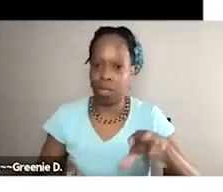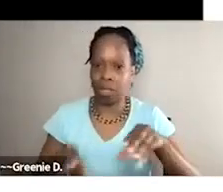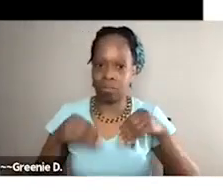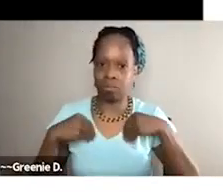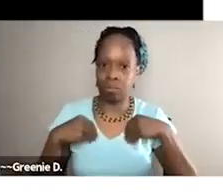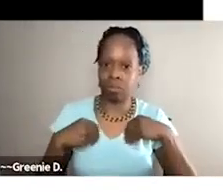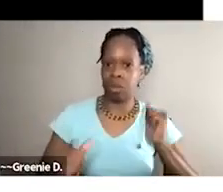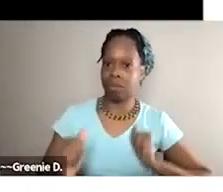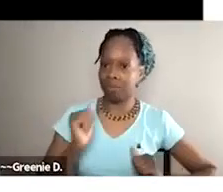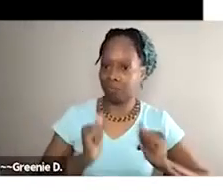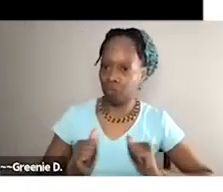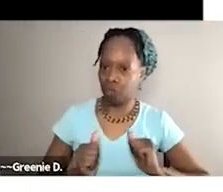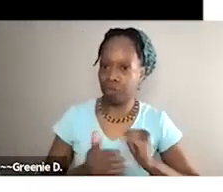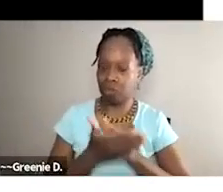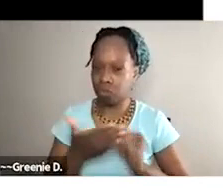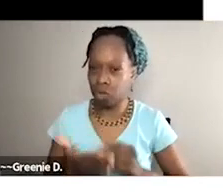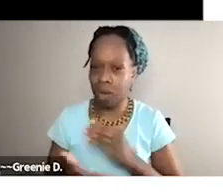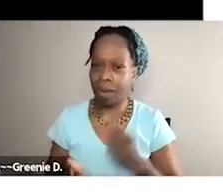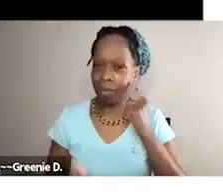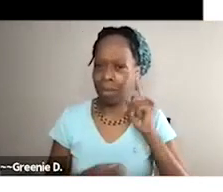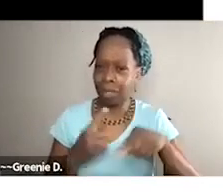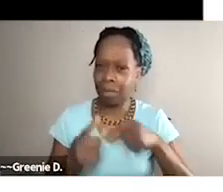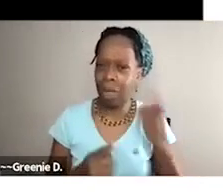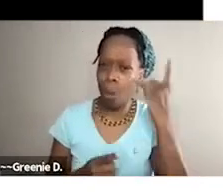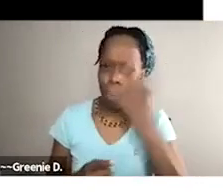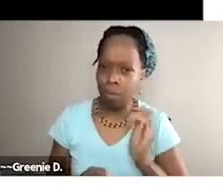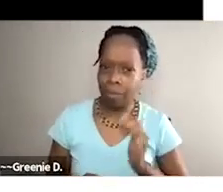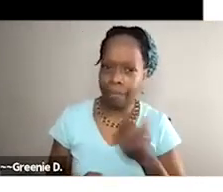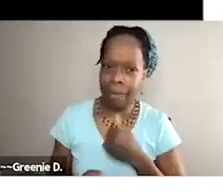you know, what's our involvement, what's our role in the whole process.